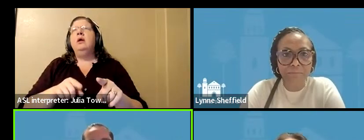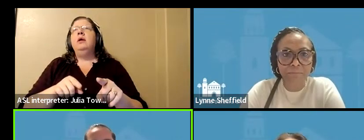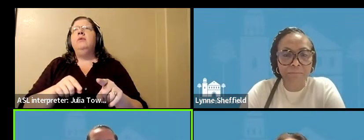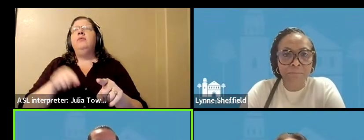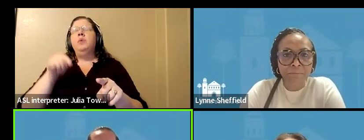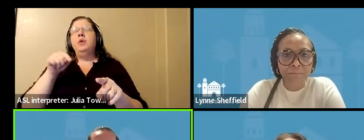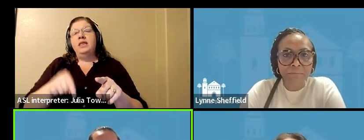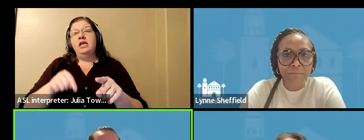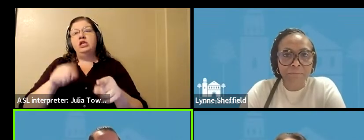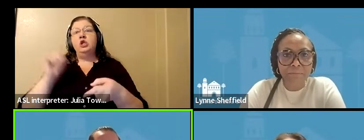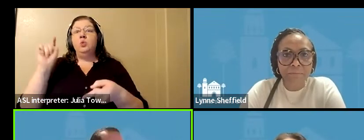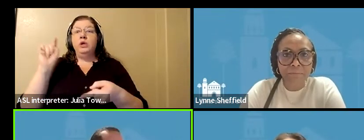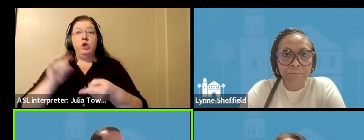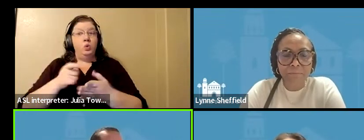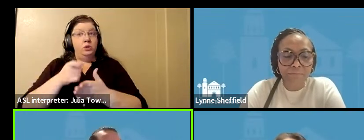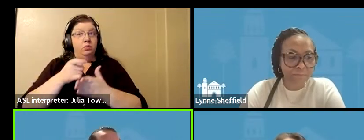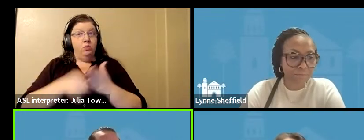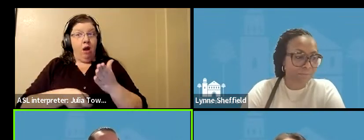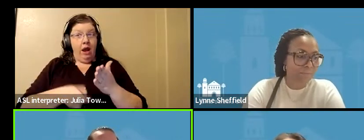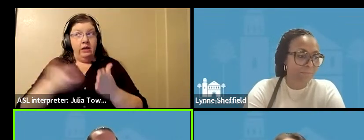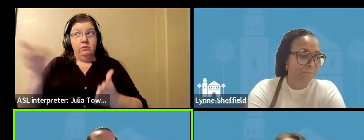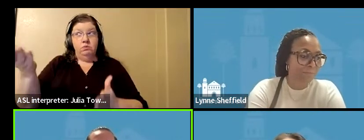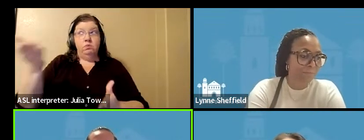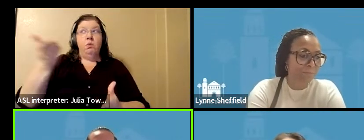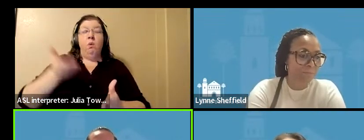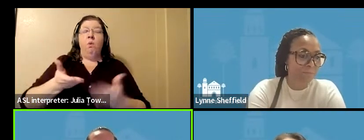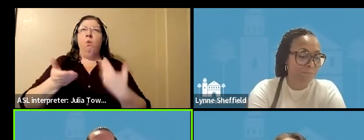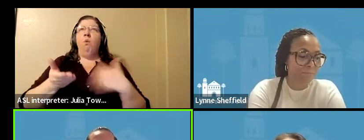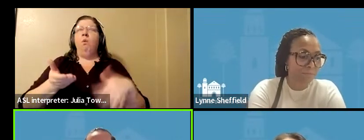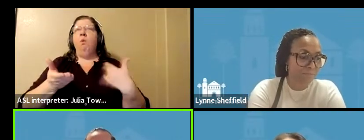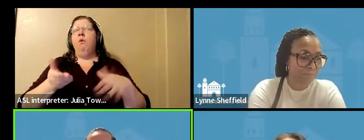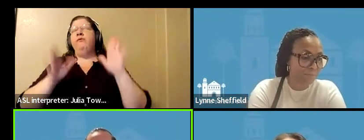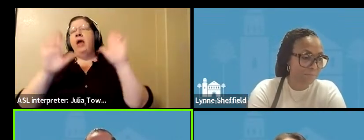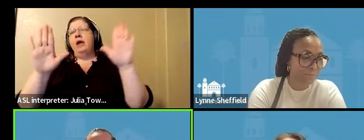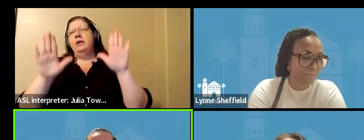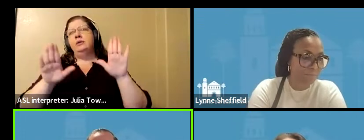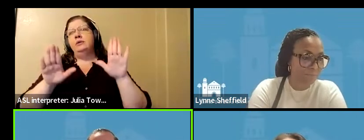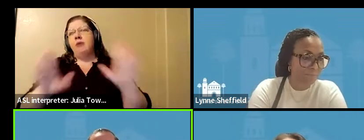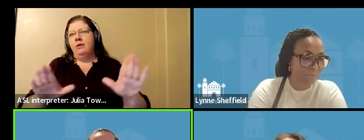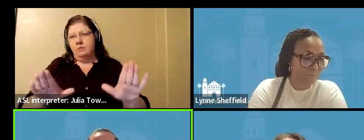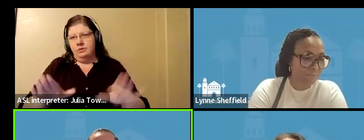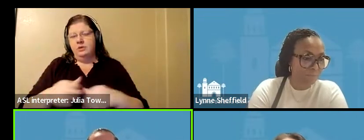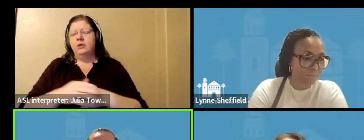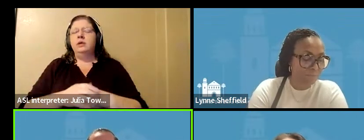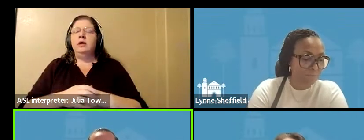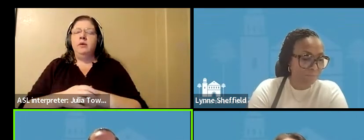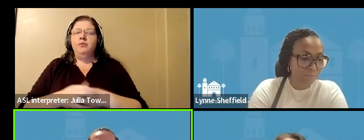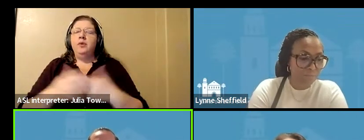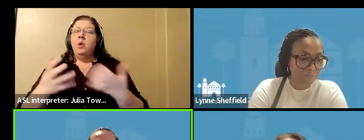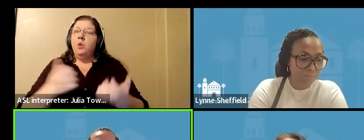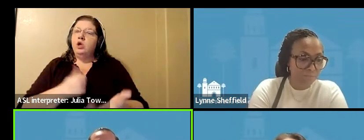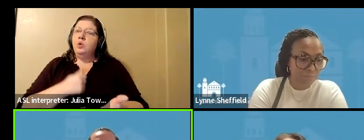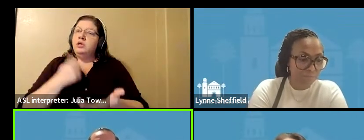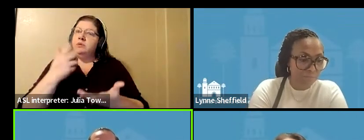price is fantastic. I do want to express the opinion that